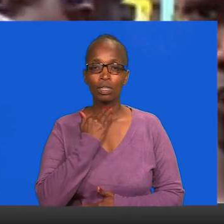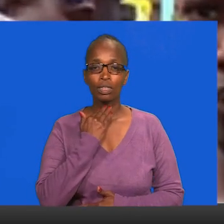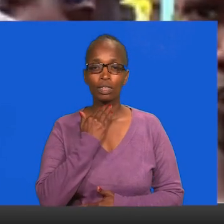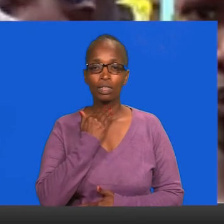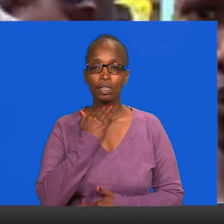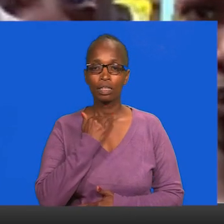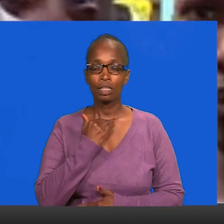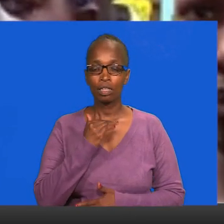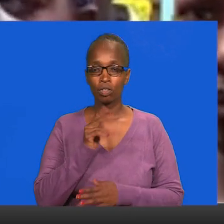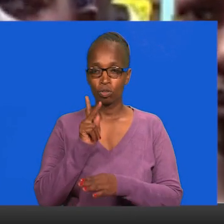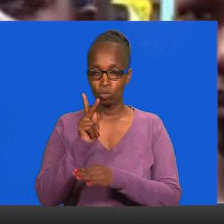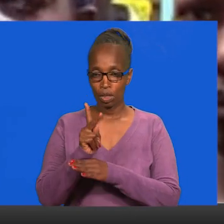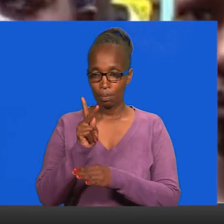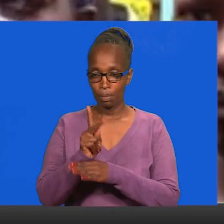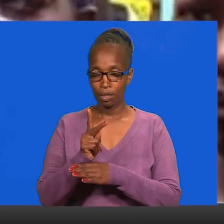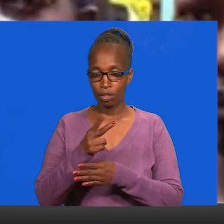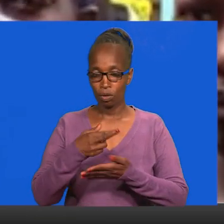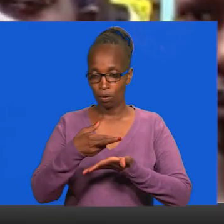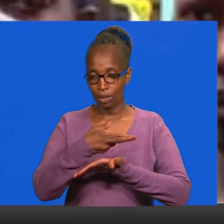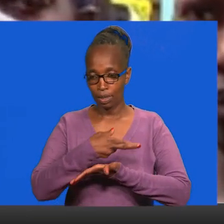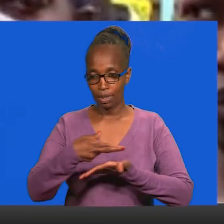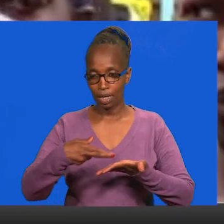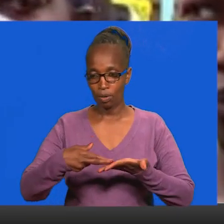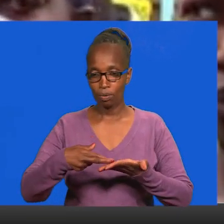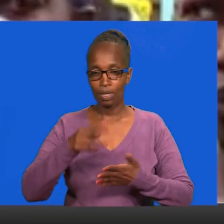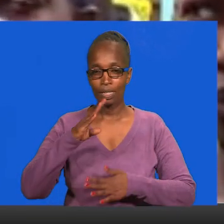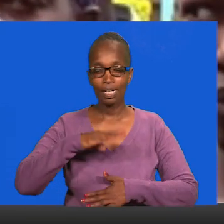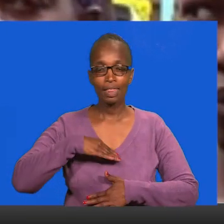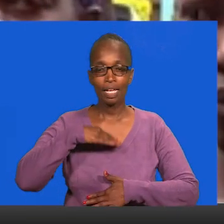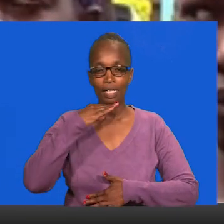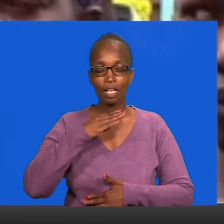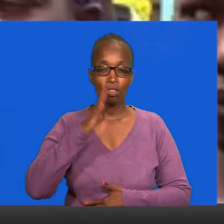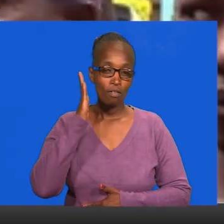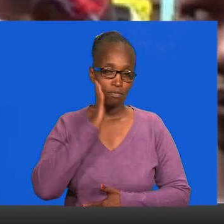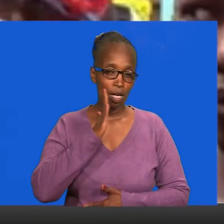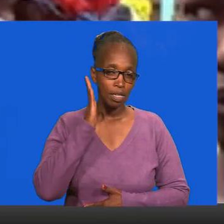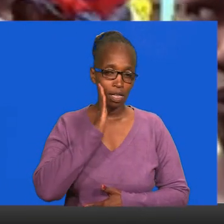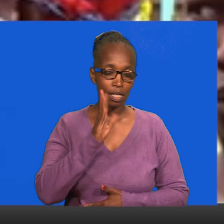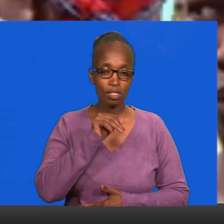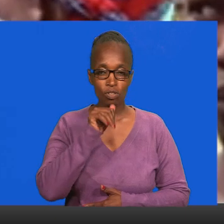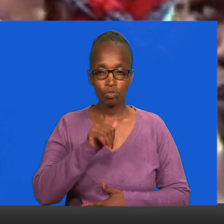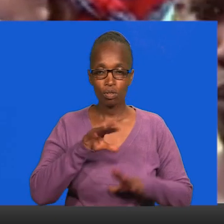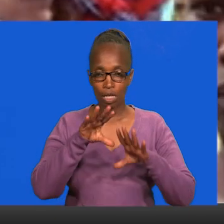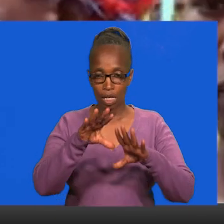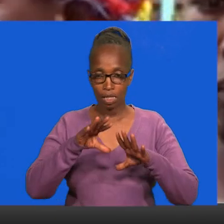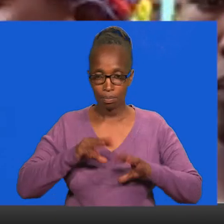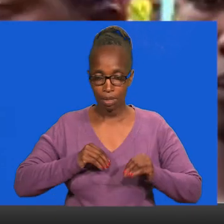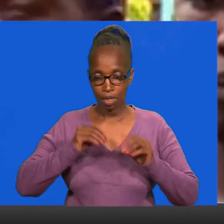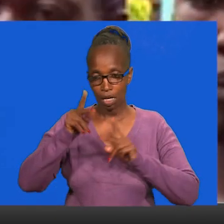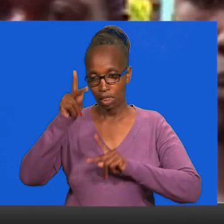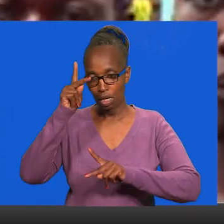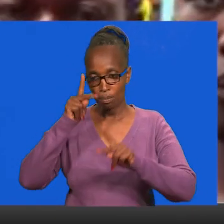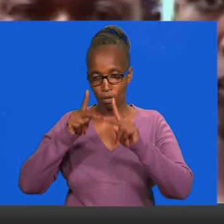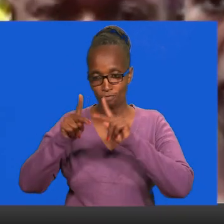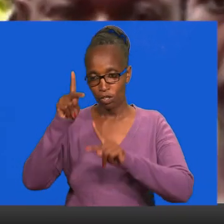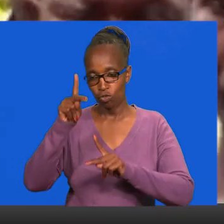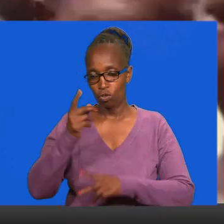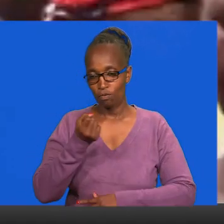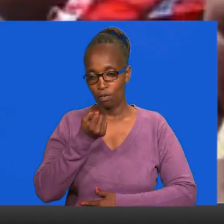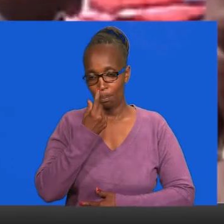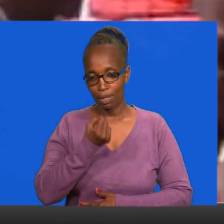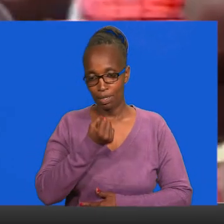I want to put it on record that the death of a mother is not accepted in the profession of